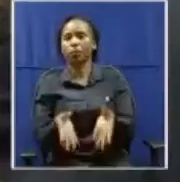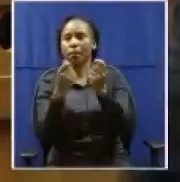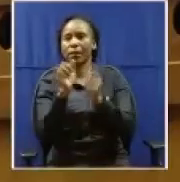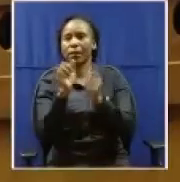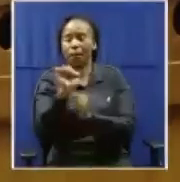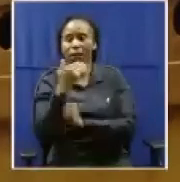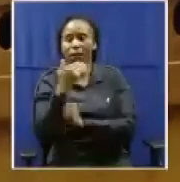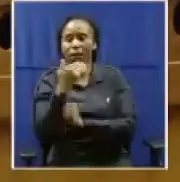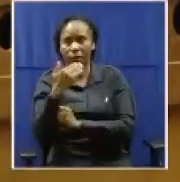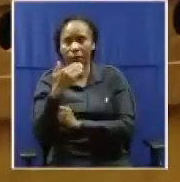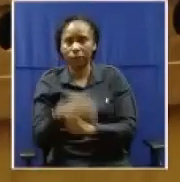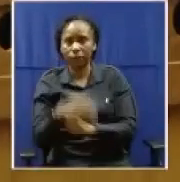thank you thank you honorable member